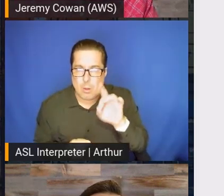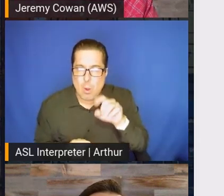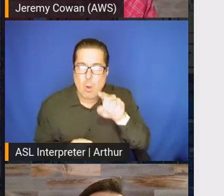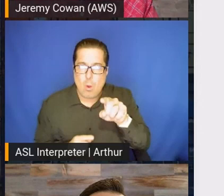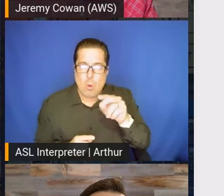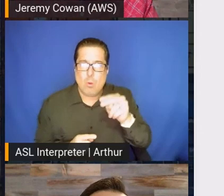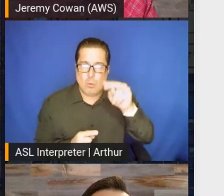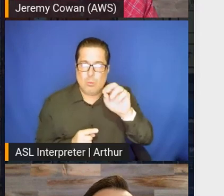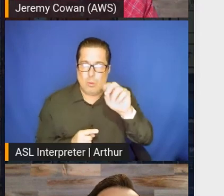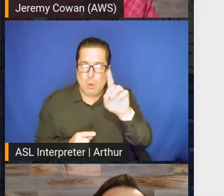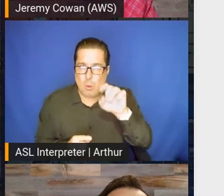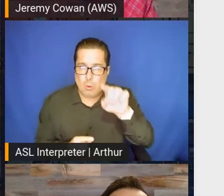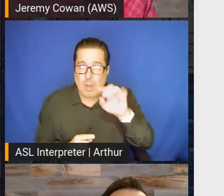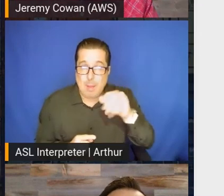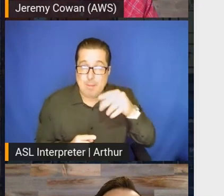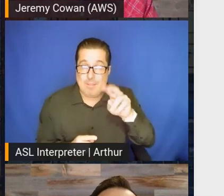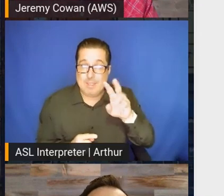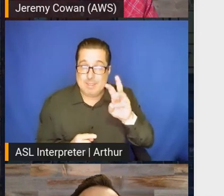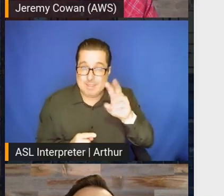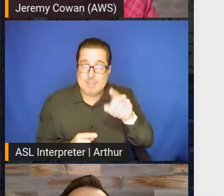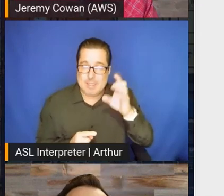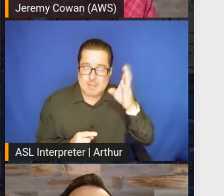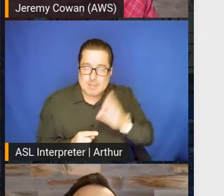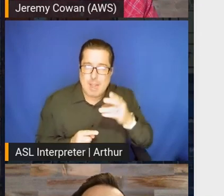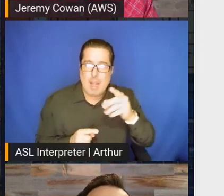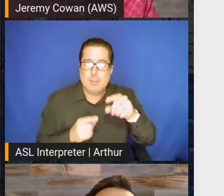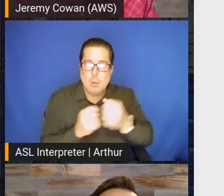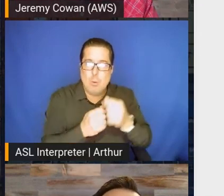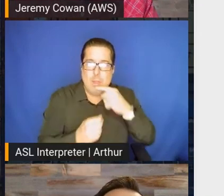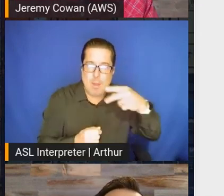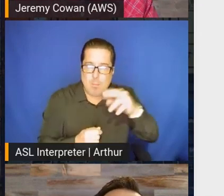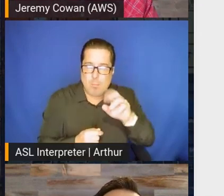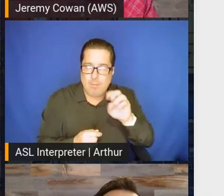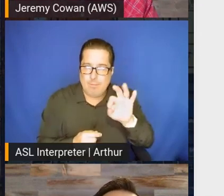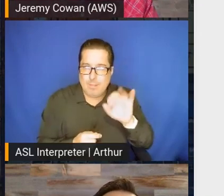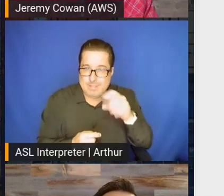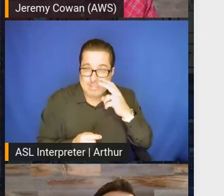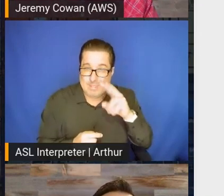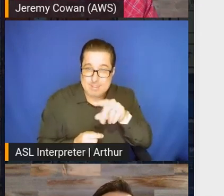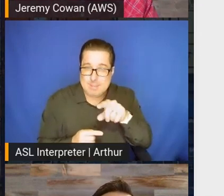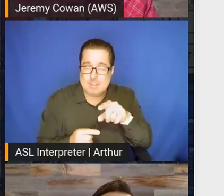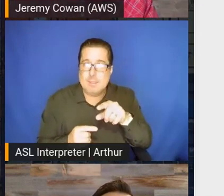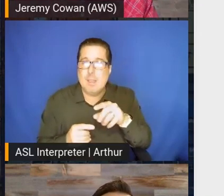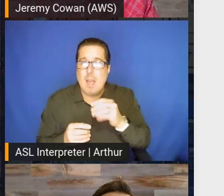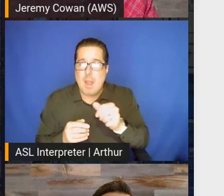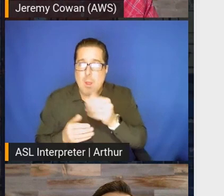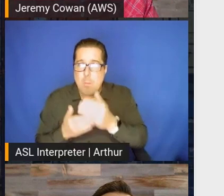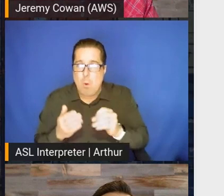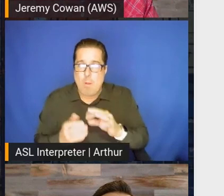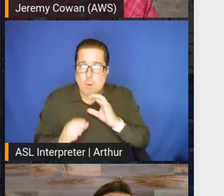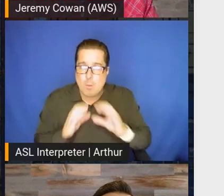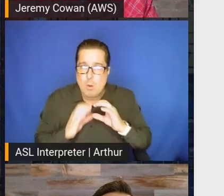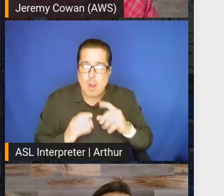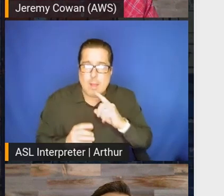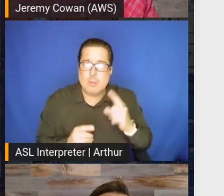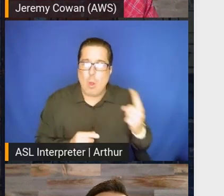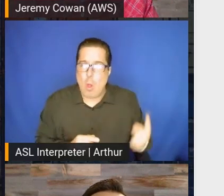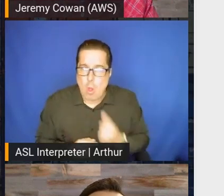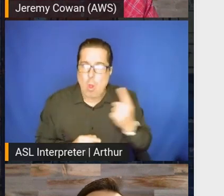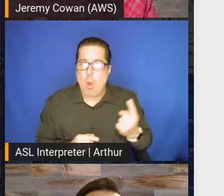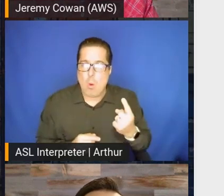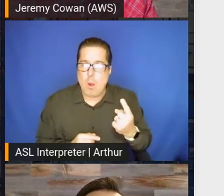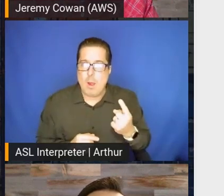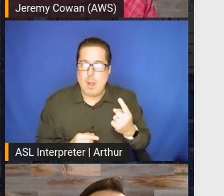an IPv6 address from that /80 prefix, right? Any pod-to-pod communication is always